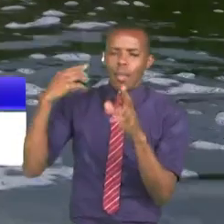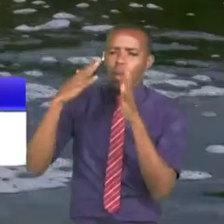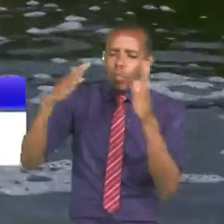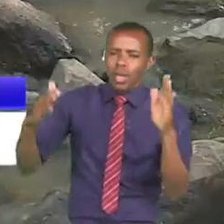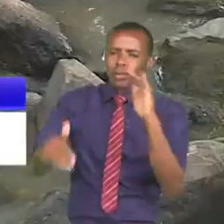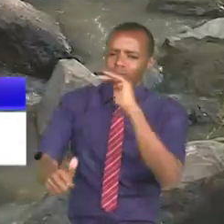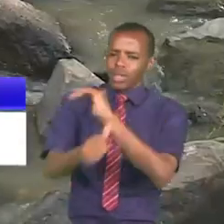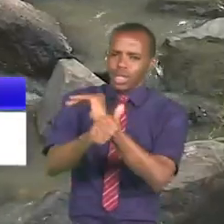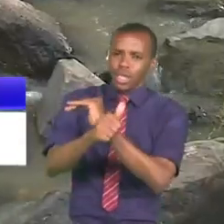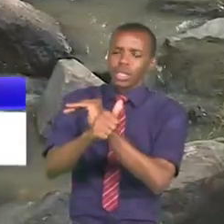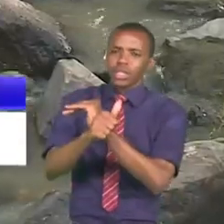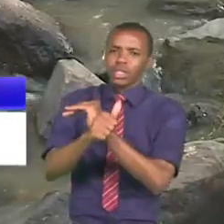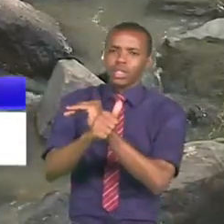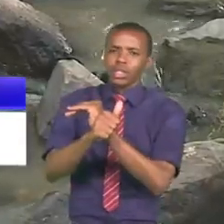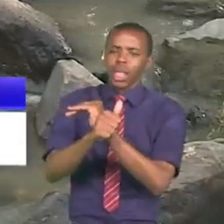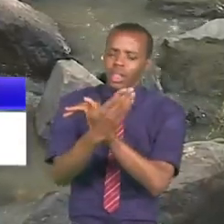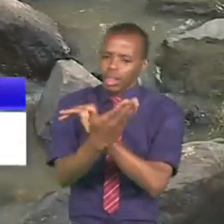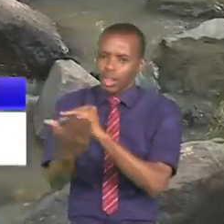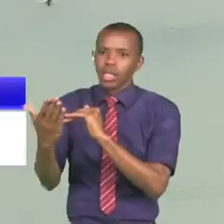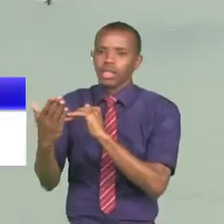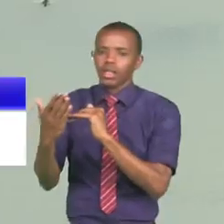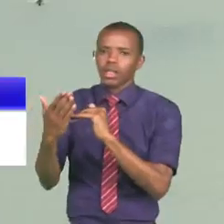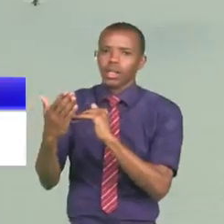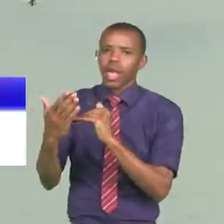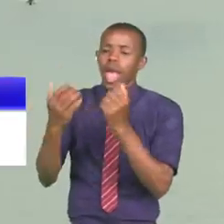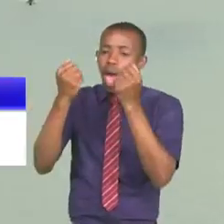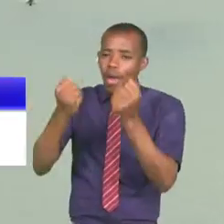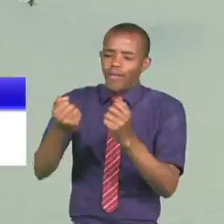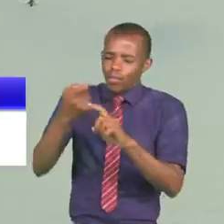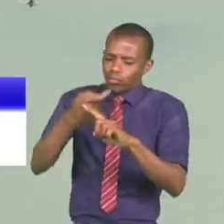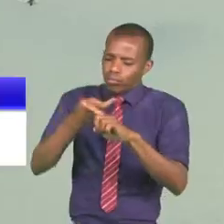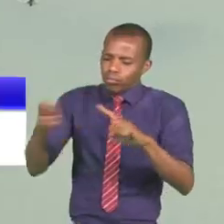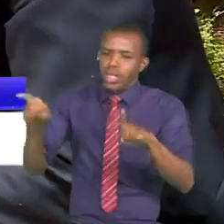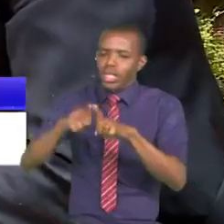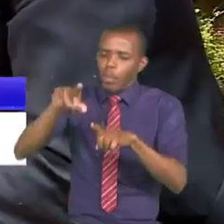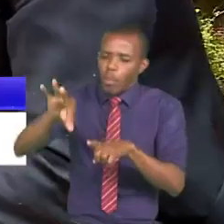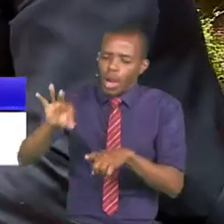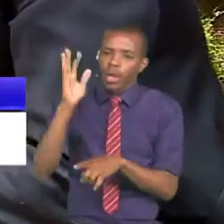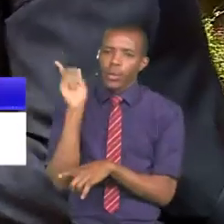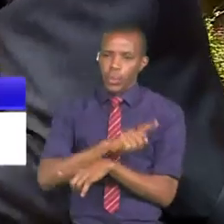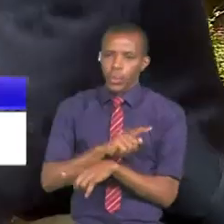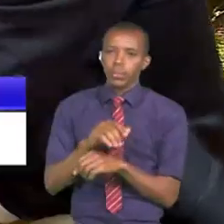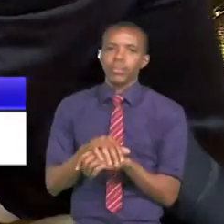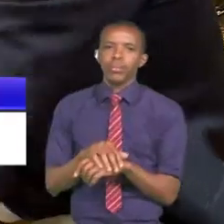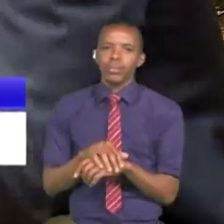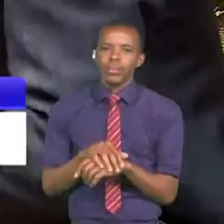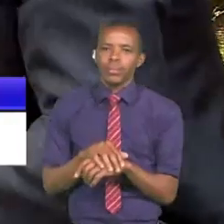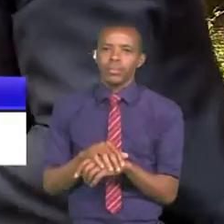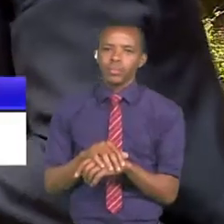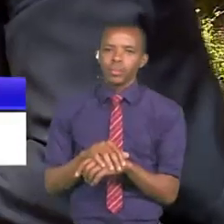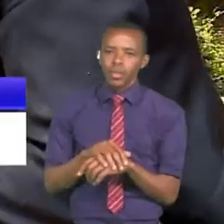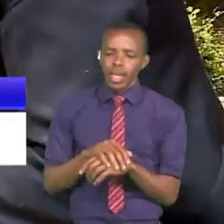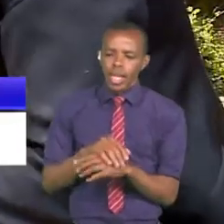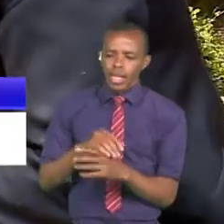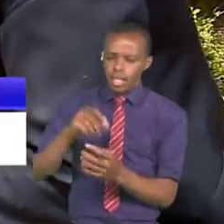deadly phosphorus and fecal matter besides the heavy metals that were also found. And we took samples from the water from this